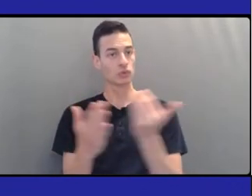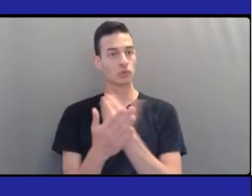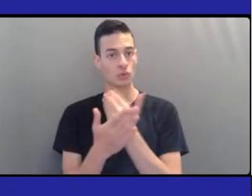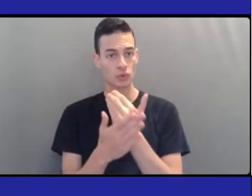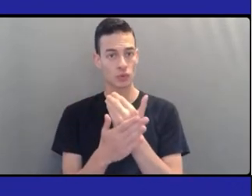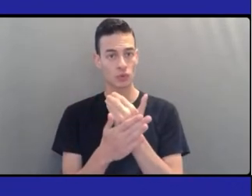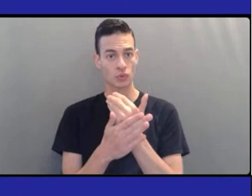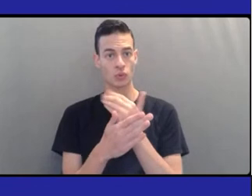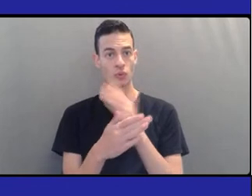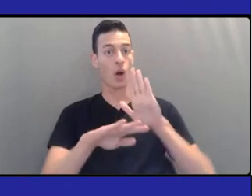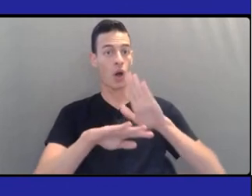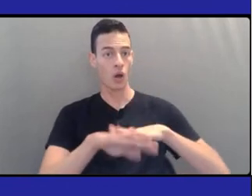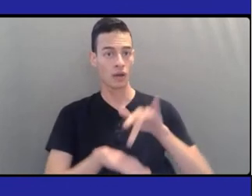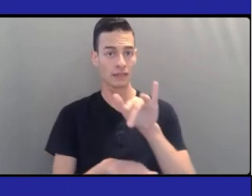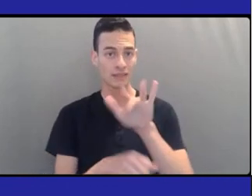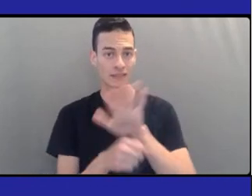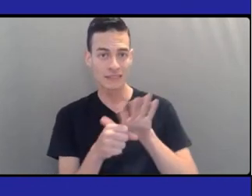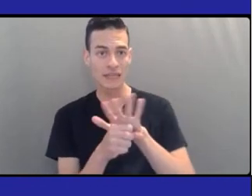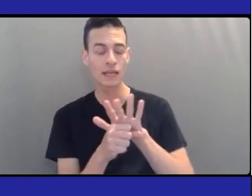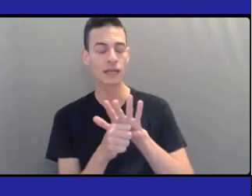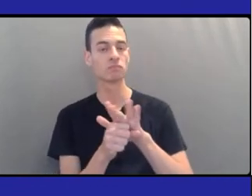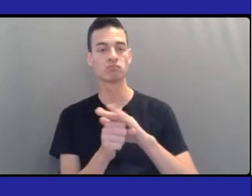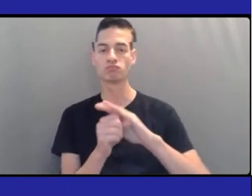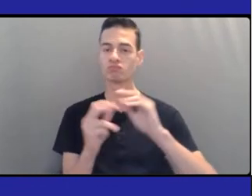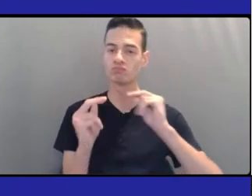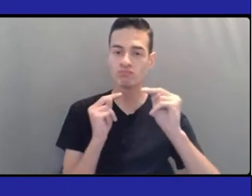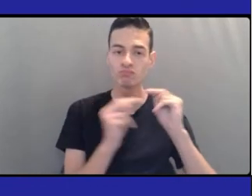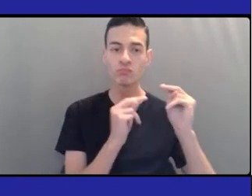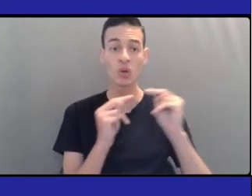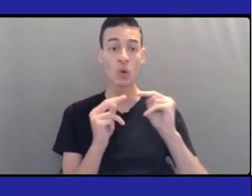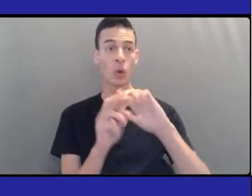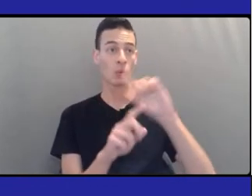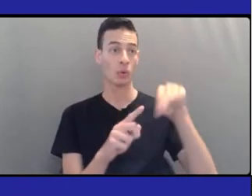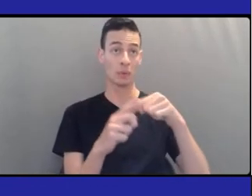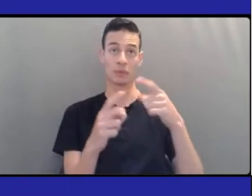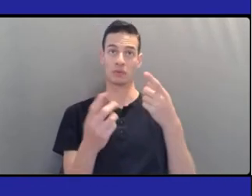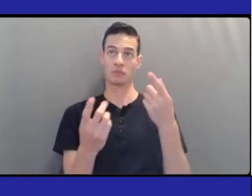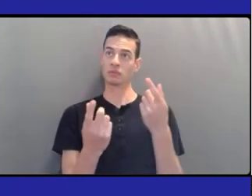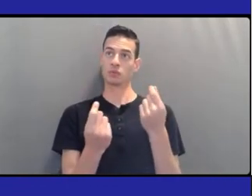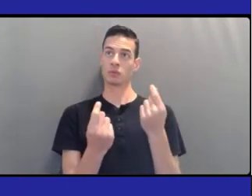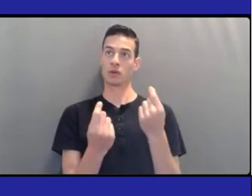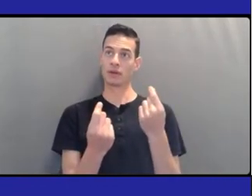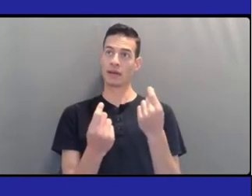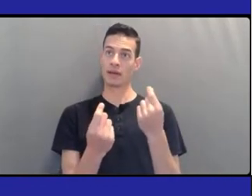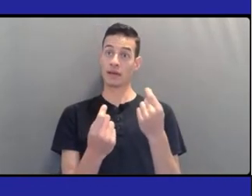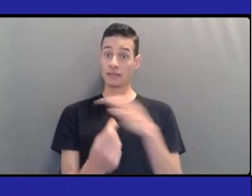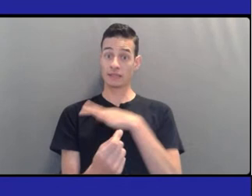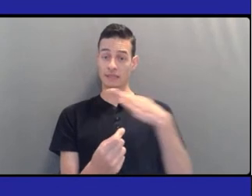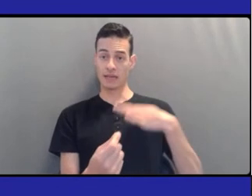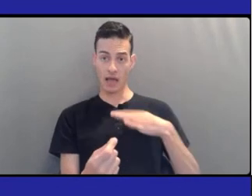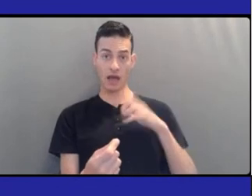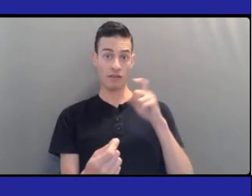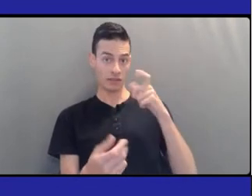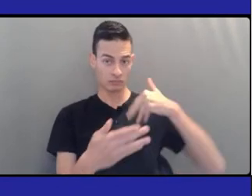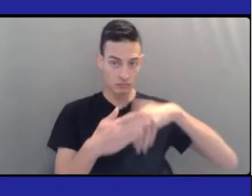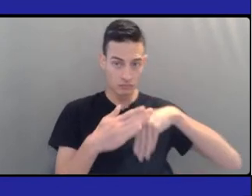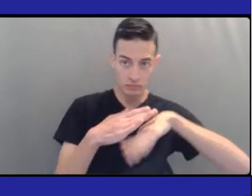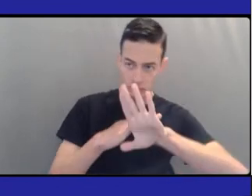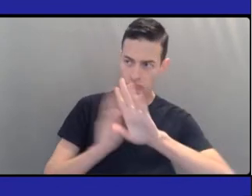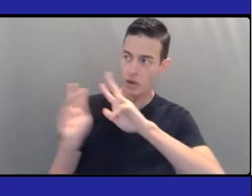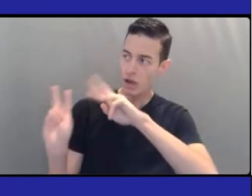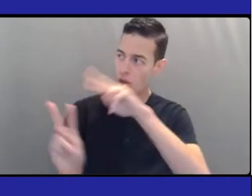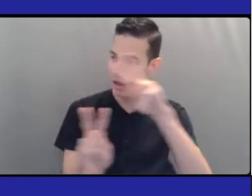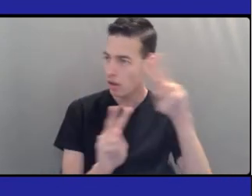operational assessment for vendor walkthroughs needed to conduct a solicitation in 2020, and Sodexo